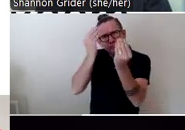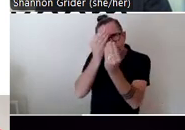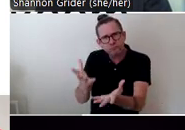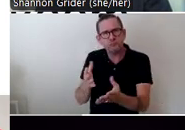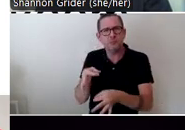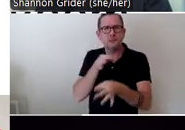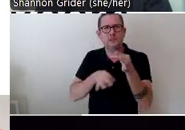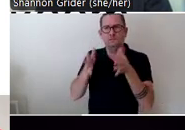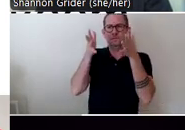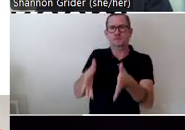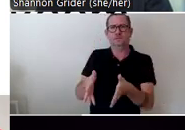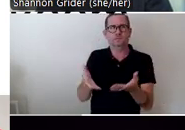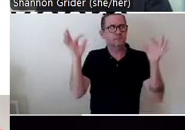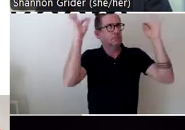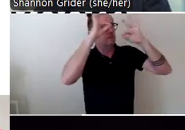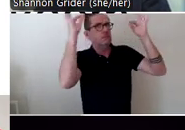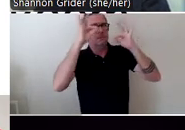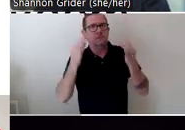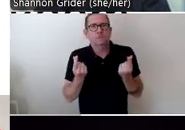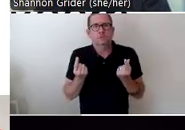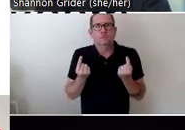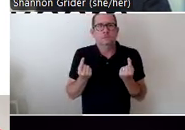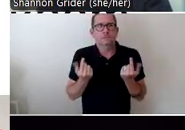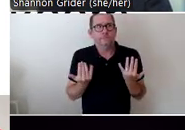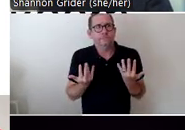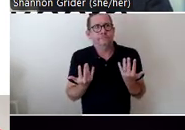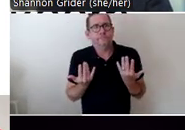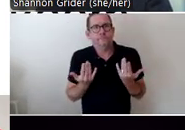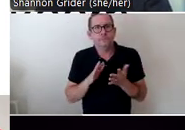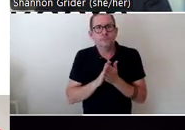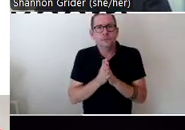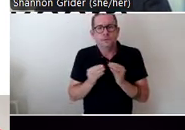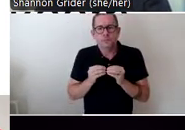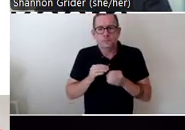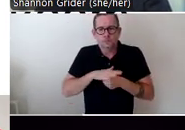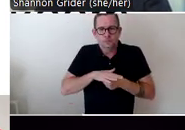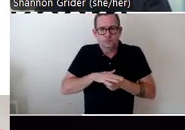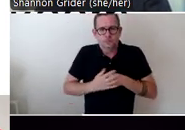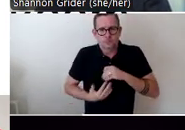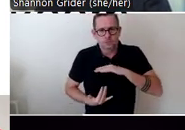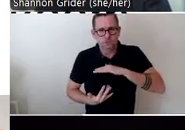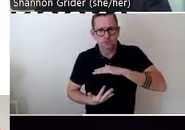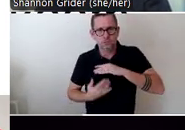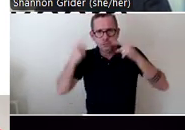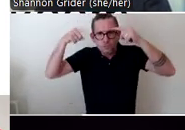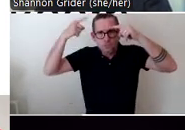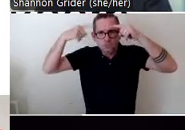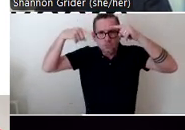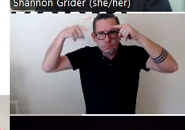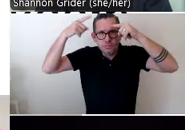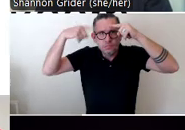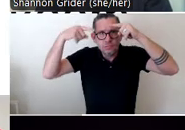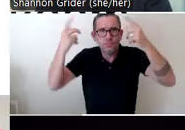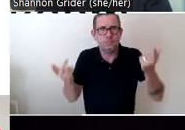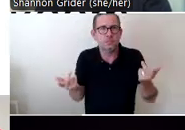it, or you're making sure to let them know that you're going to come and get them in person, because this person who walks in and doesn't know how